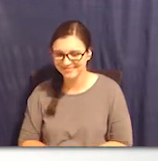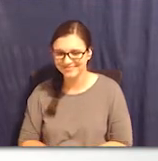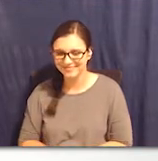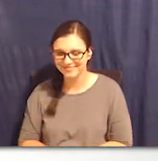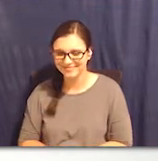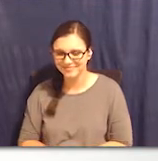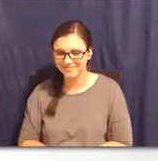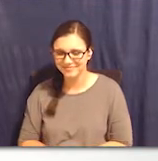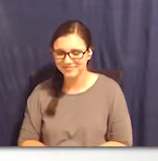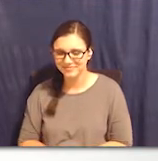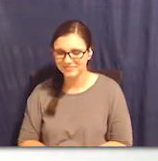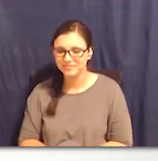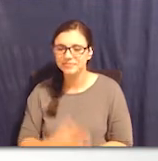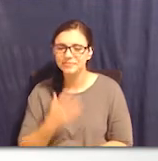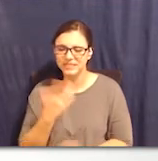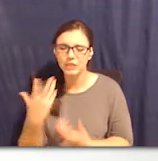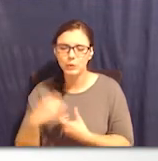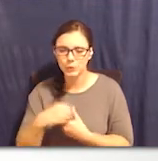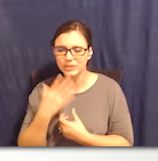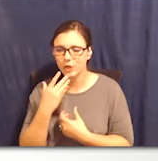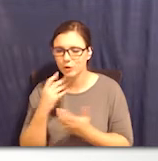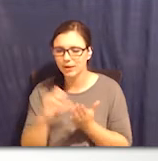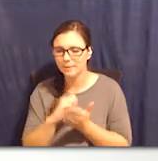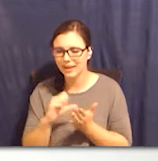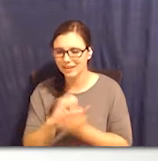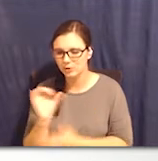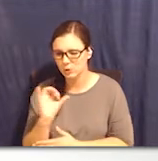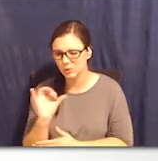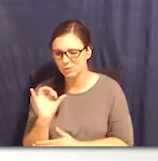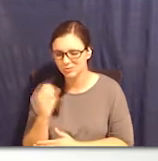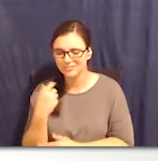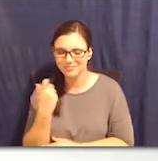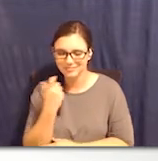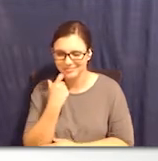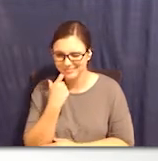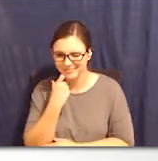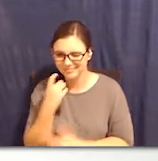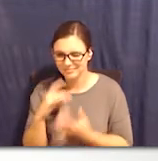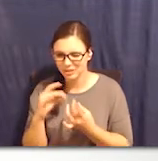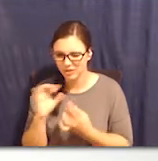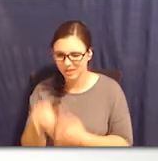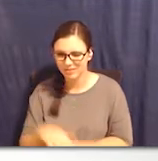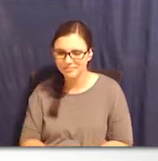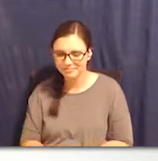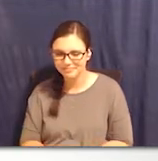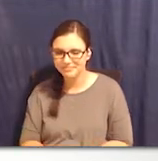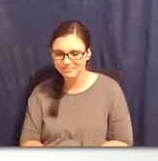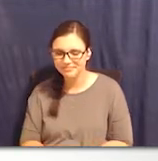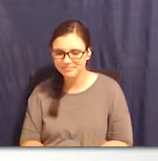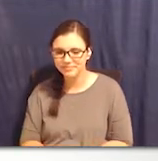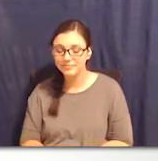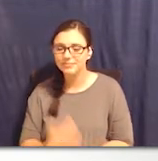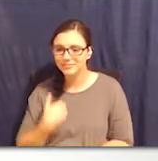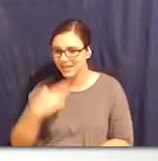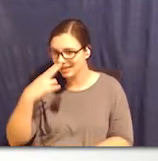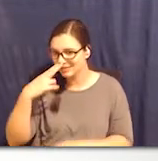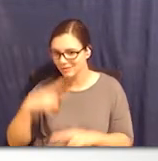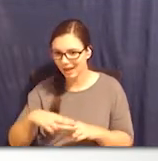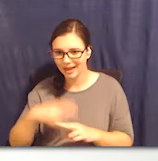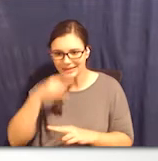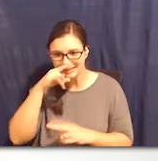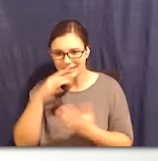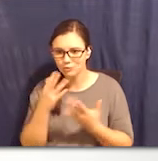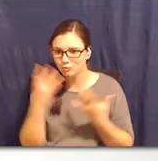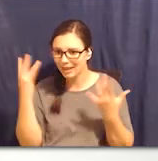Here's the pages right there. And here are coloring. It includes coloring pages, as I mentioned before. Here